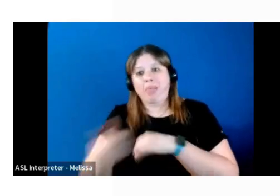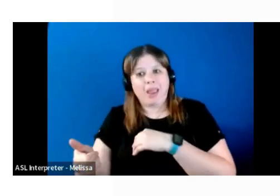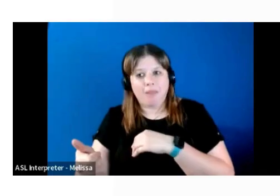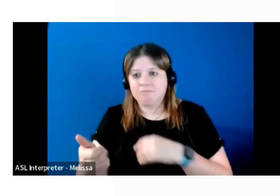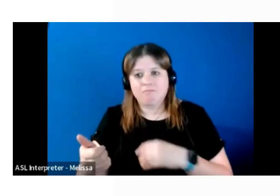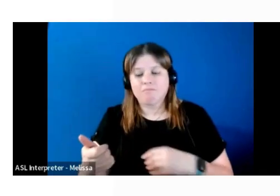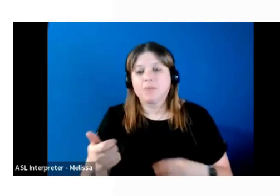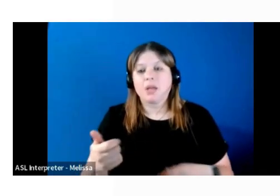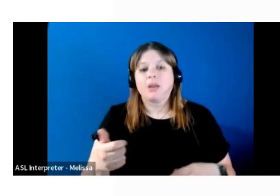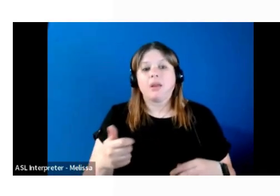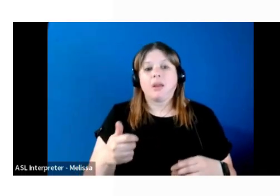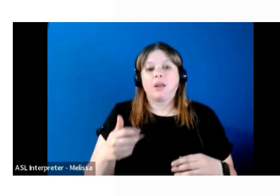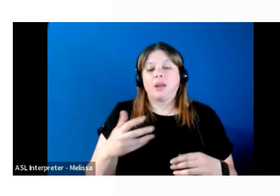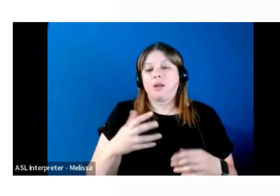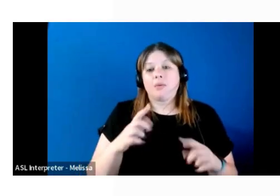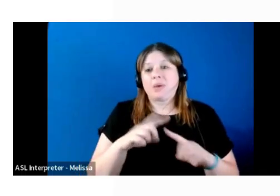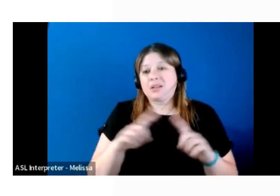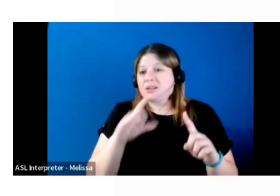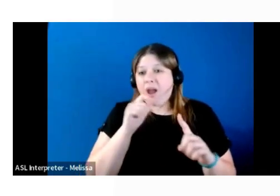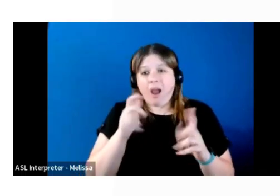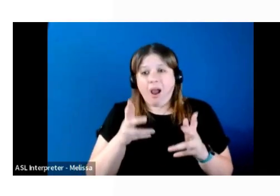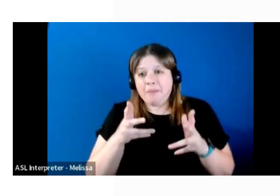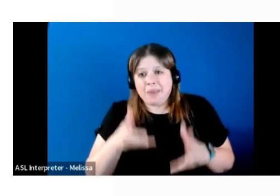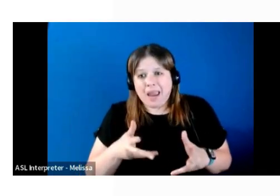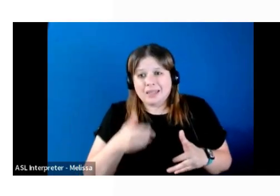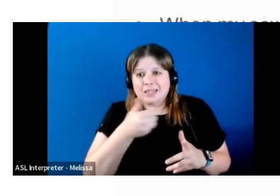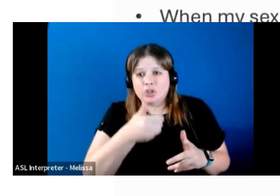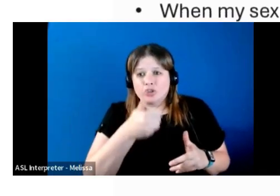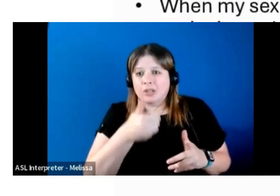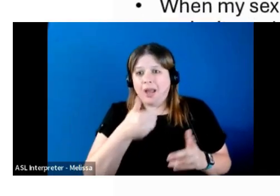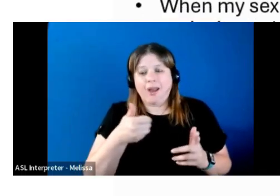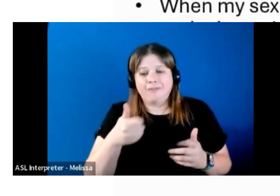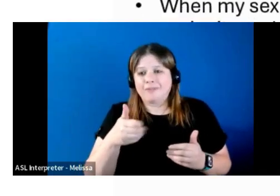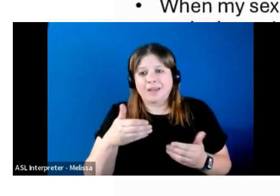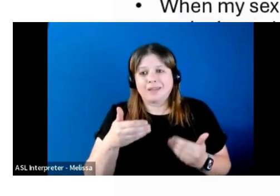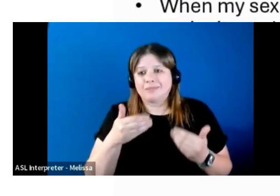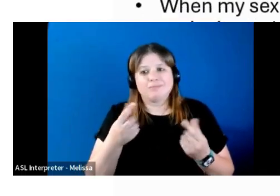but also without abandoning yourself to others' demands.